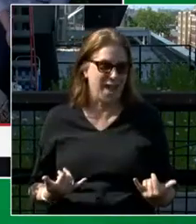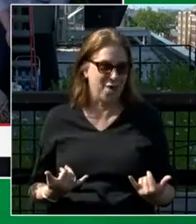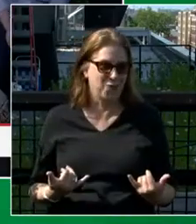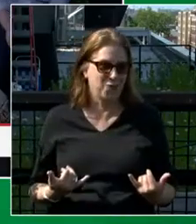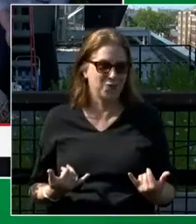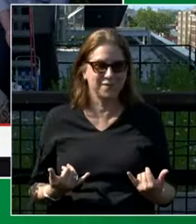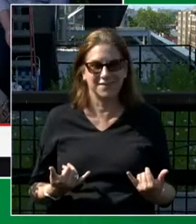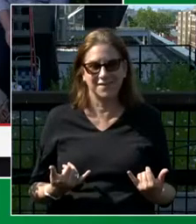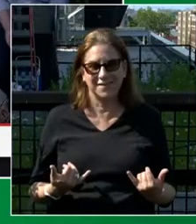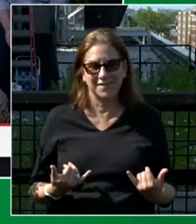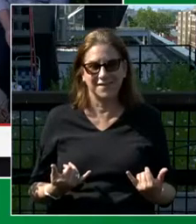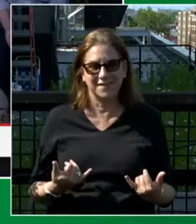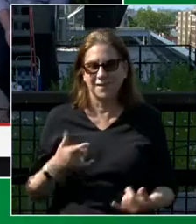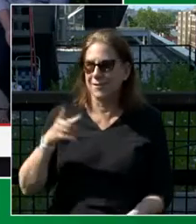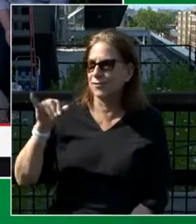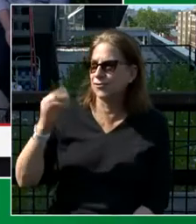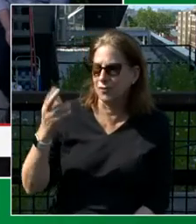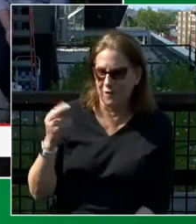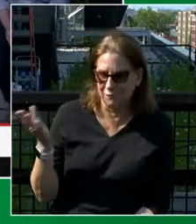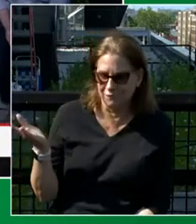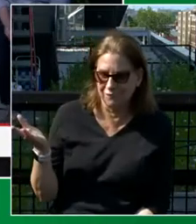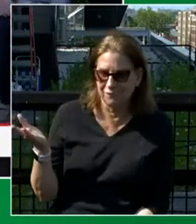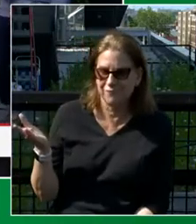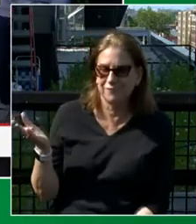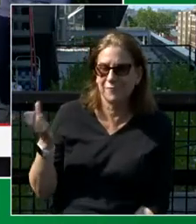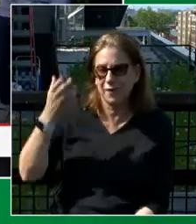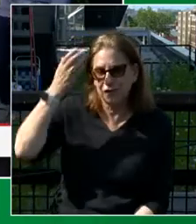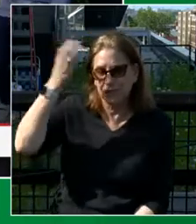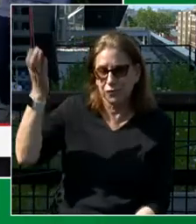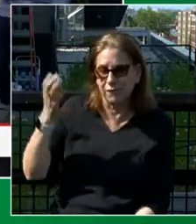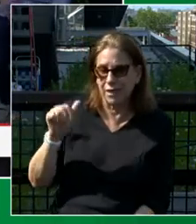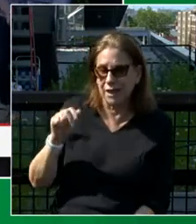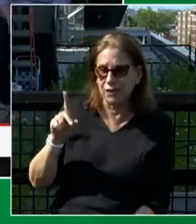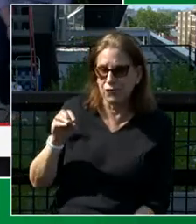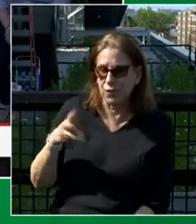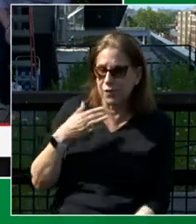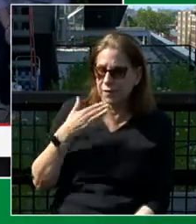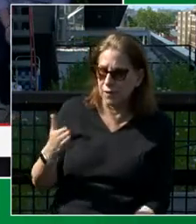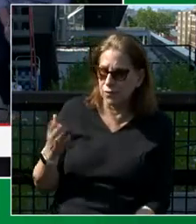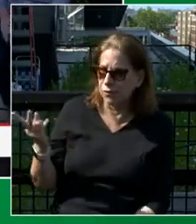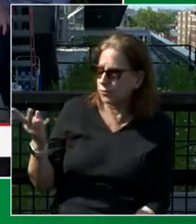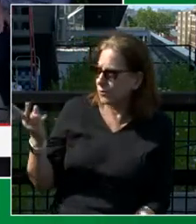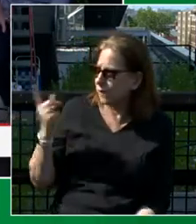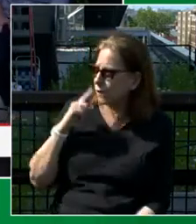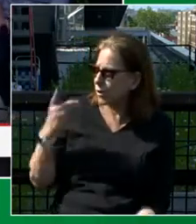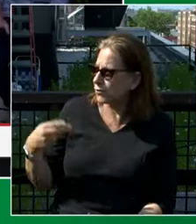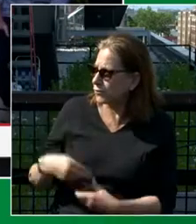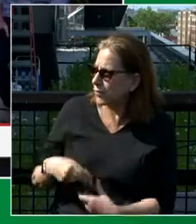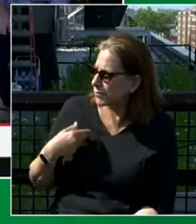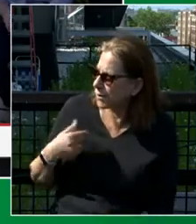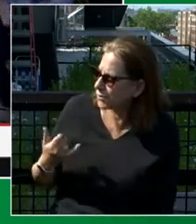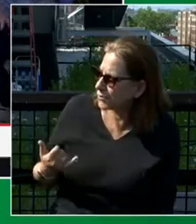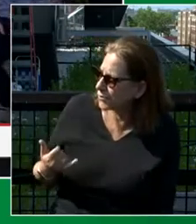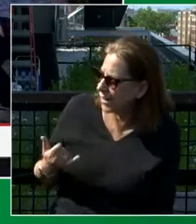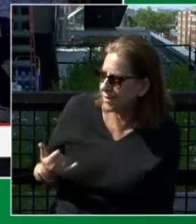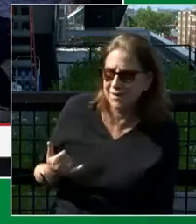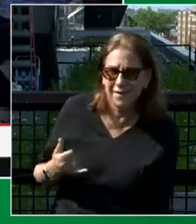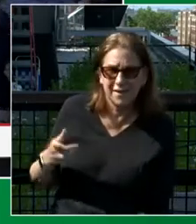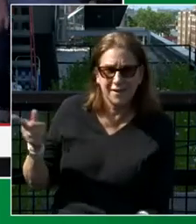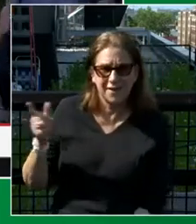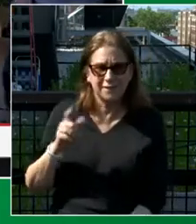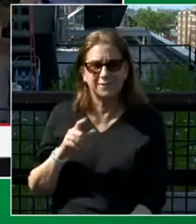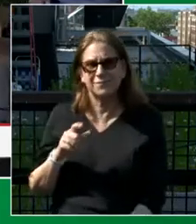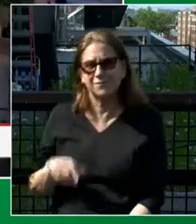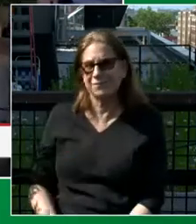Chef, Andrew, thank you both for joining us today. Thank you, guys. We'll be in touch about the hiring fair on June 23rd. Yep. Great. Thank you, guys. Well, thank you